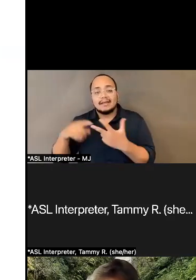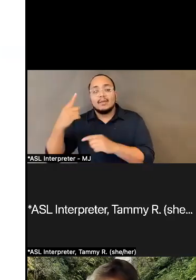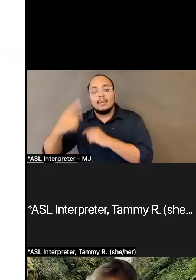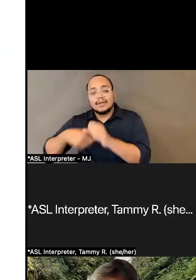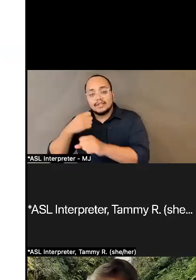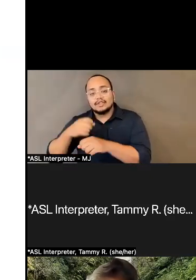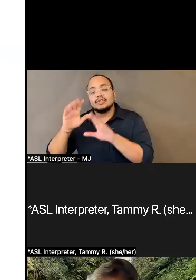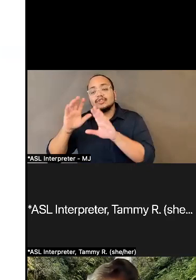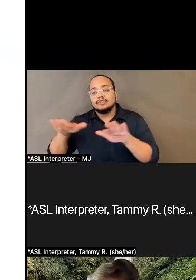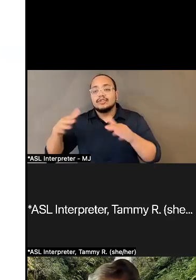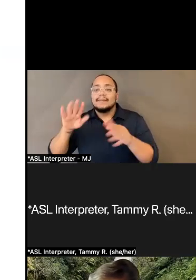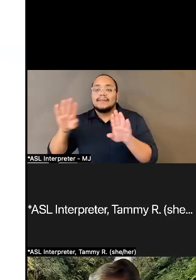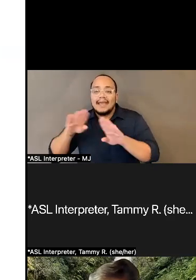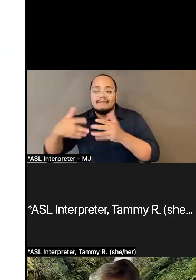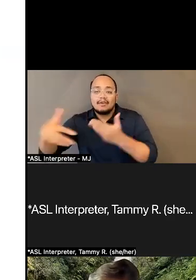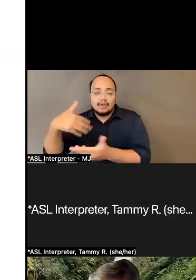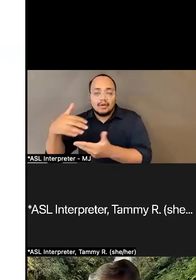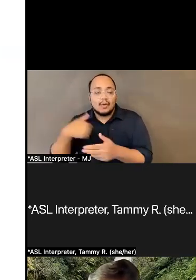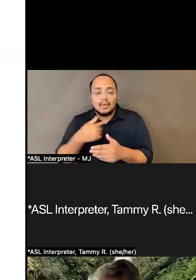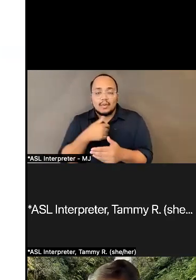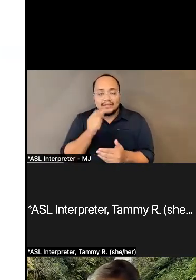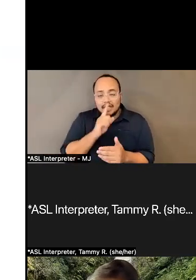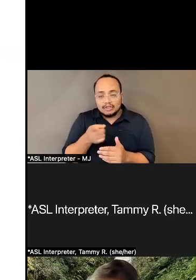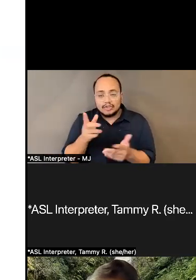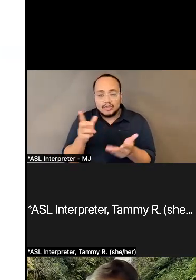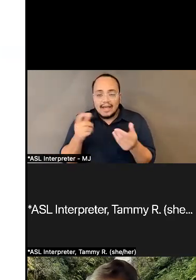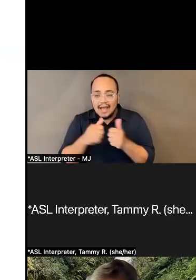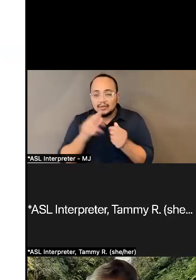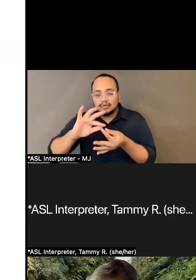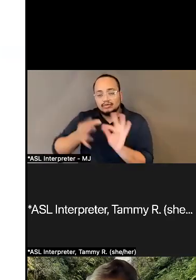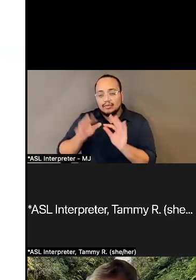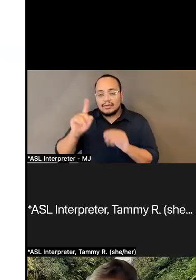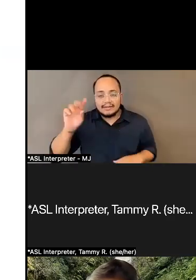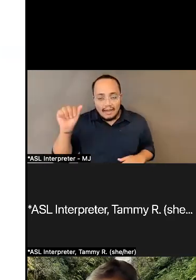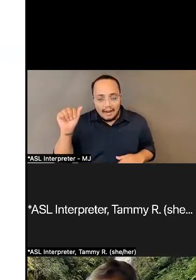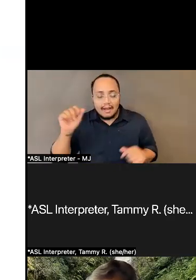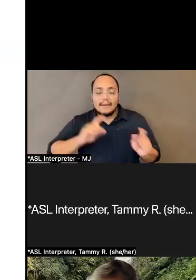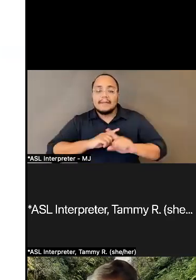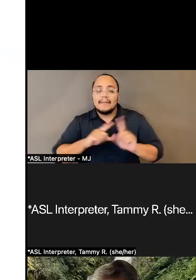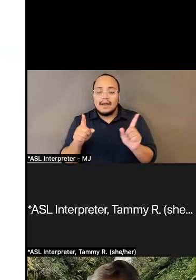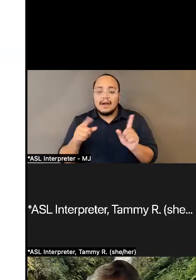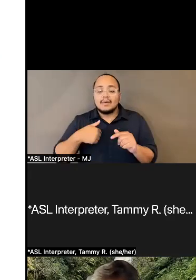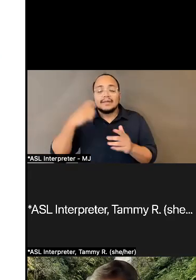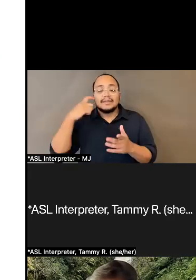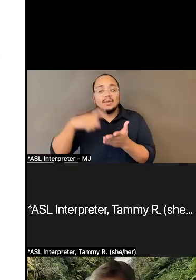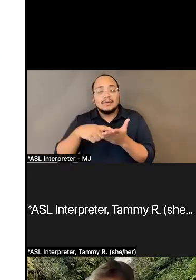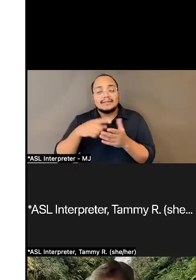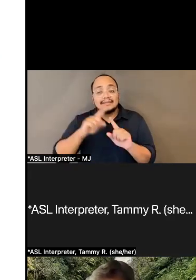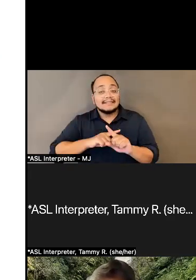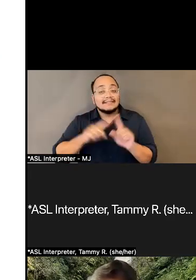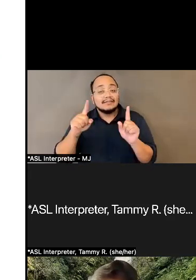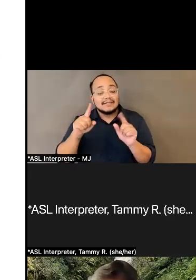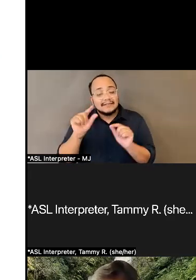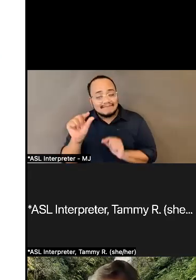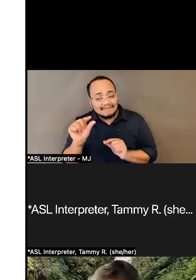behaviors. We honestly don't know what to make of this. The differences were significant, but they weren't large. So I'm